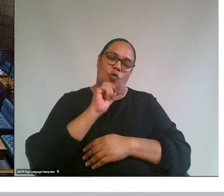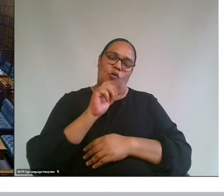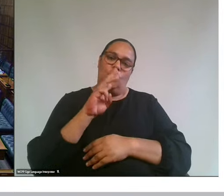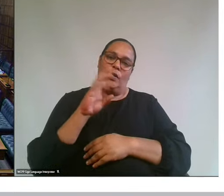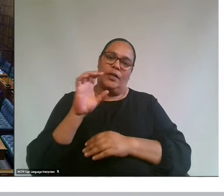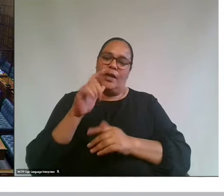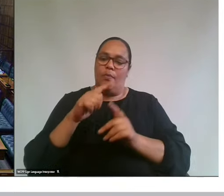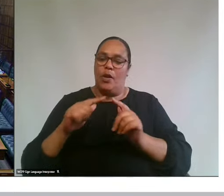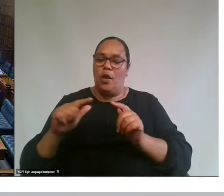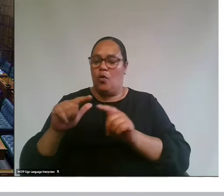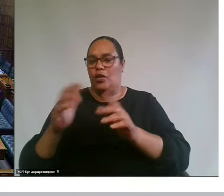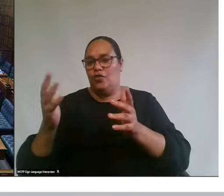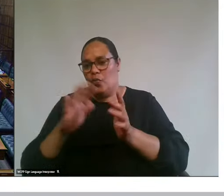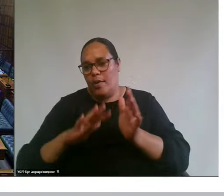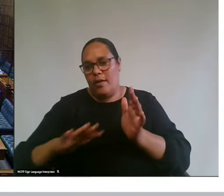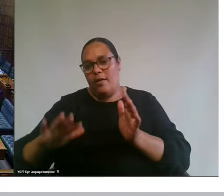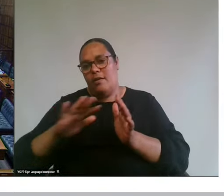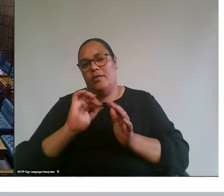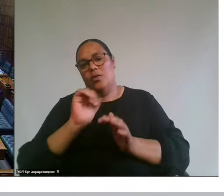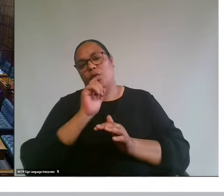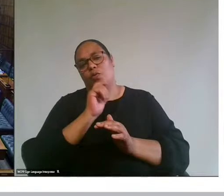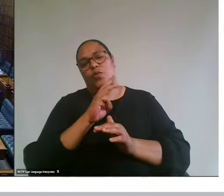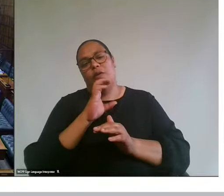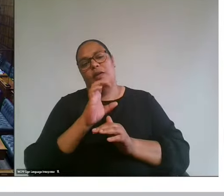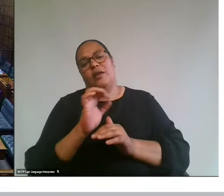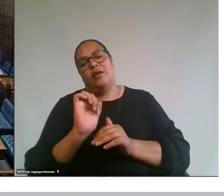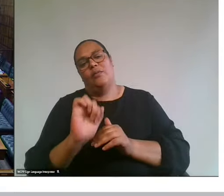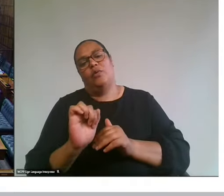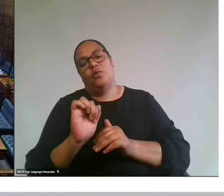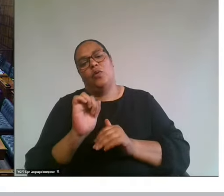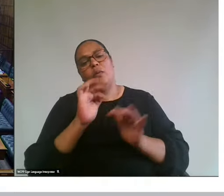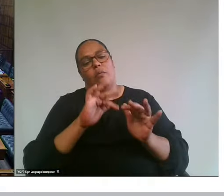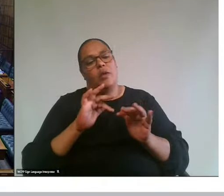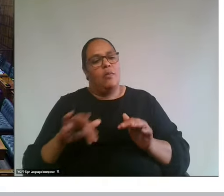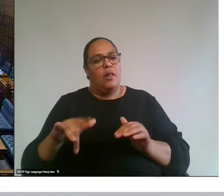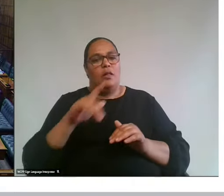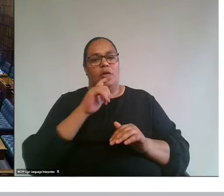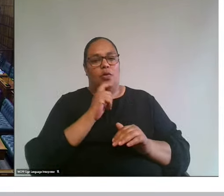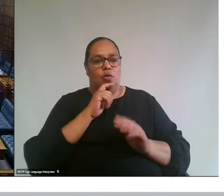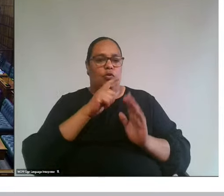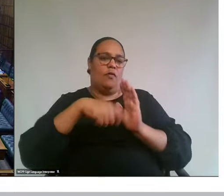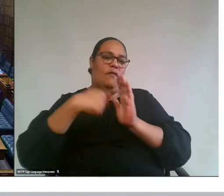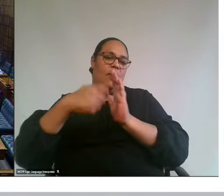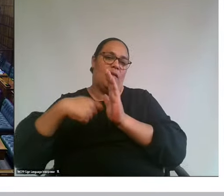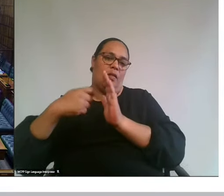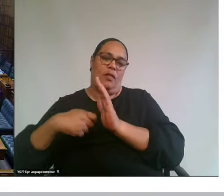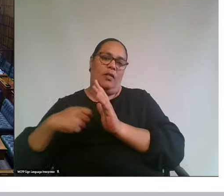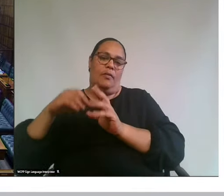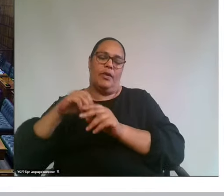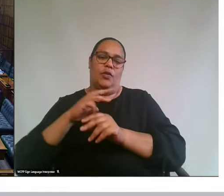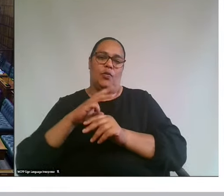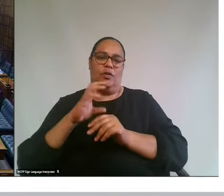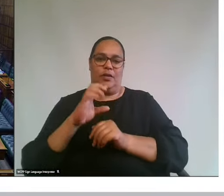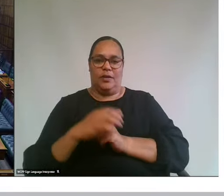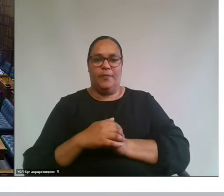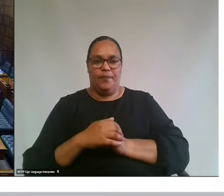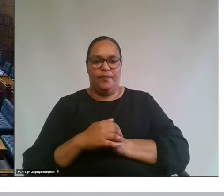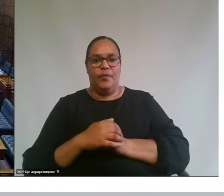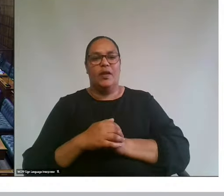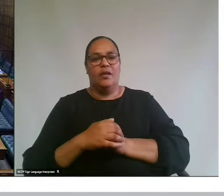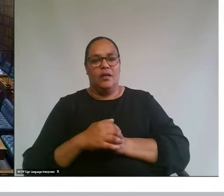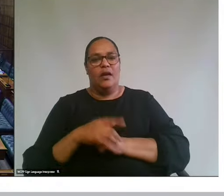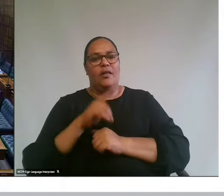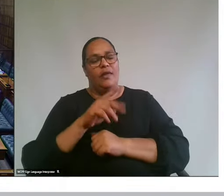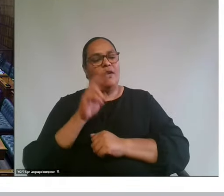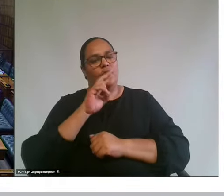Cape locations they use Western Cape people to film right here in the western cave and that is the